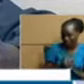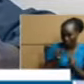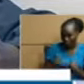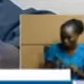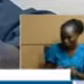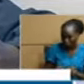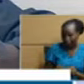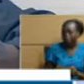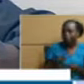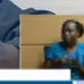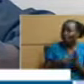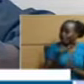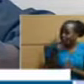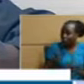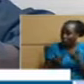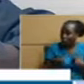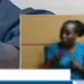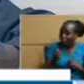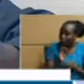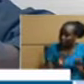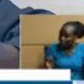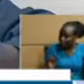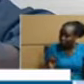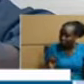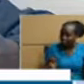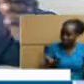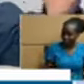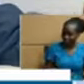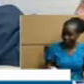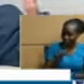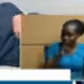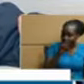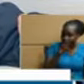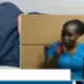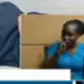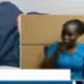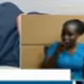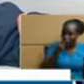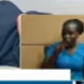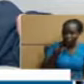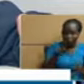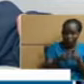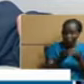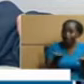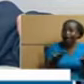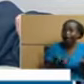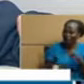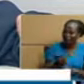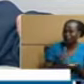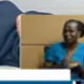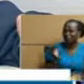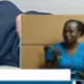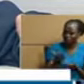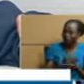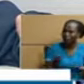that other people don't have money to save? The informal sector people, Bernard has rightly stated, some are even earning more. Where do they